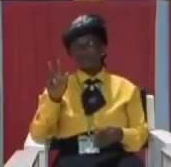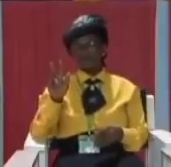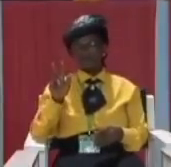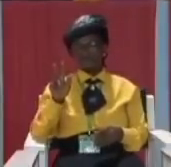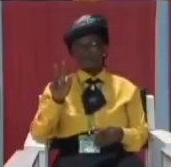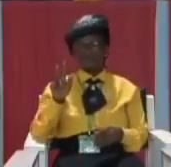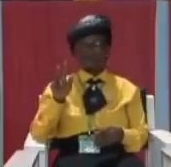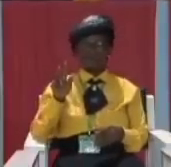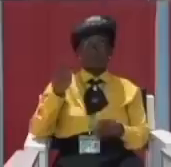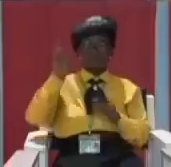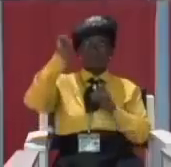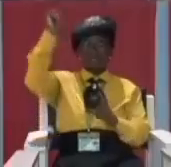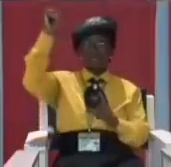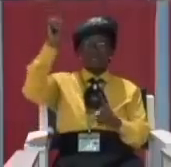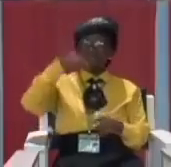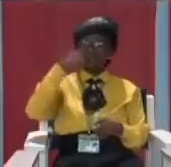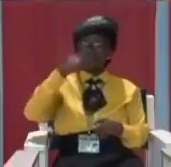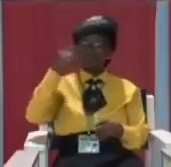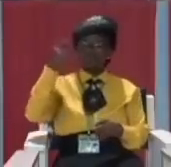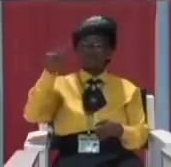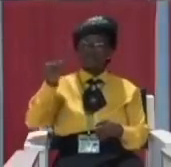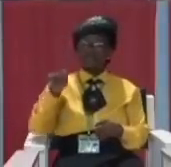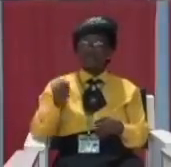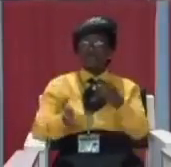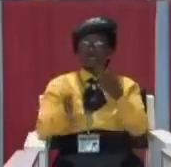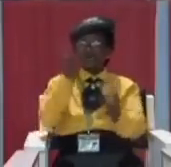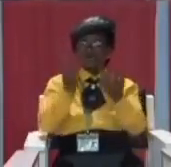he said, the fire on his altar